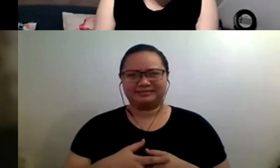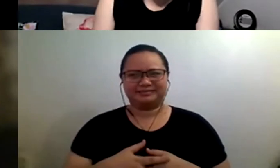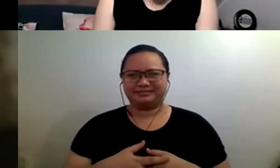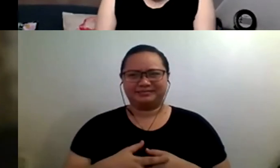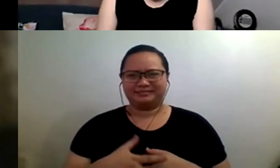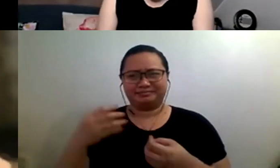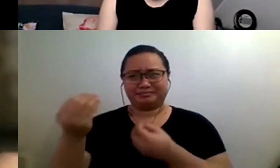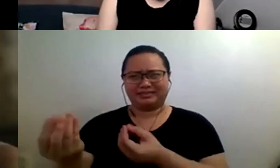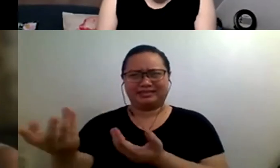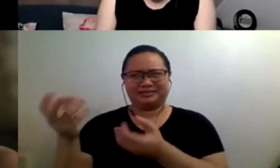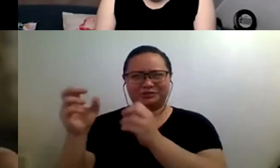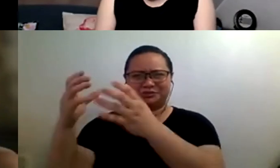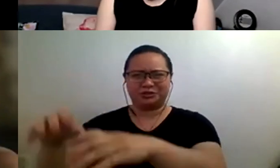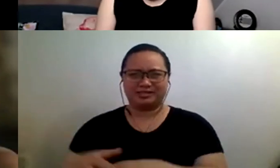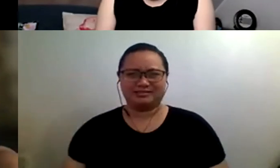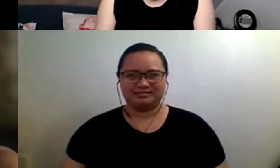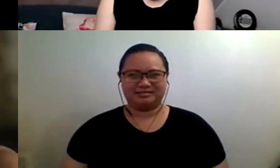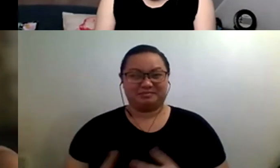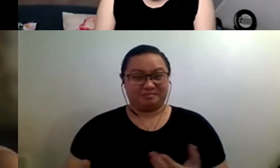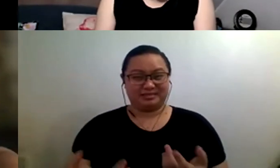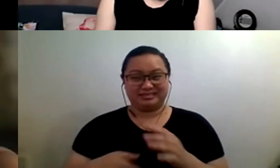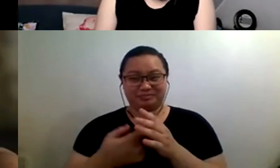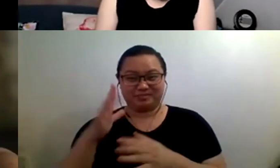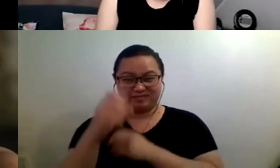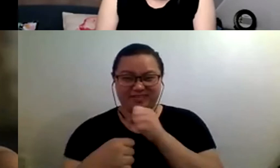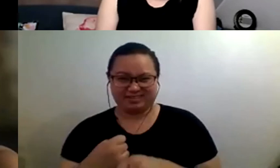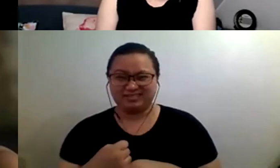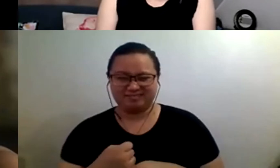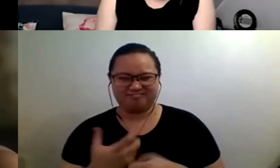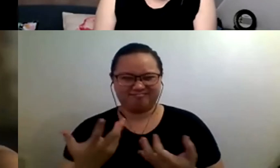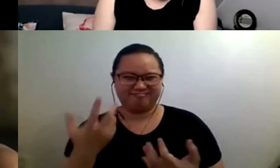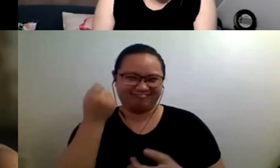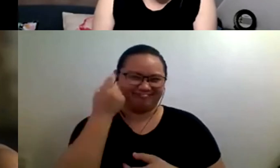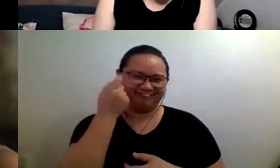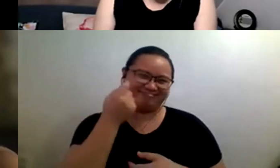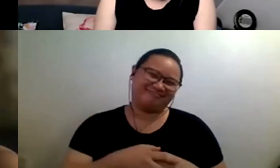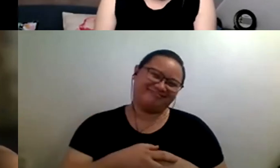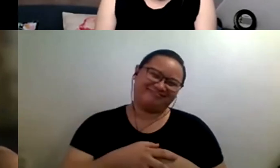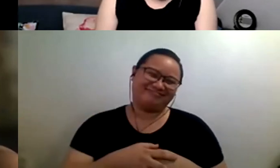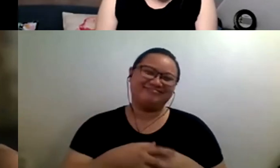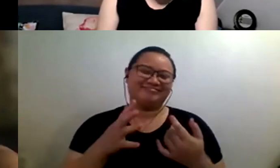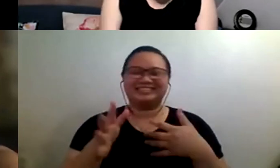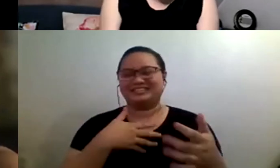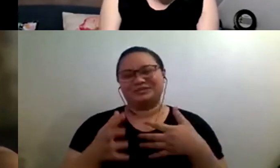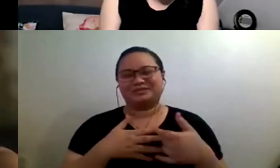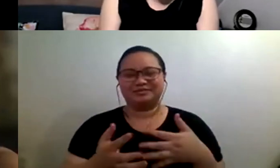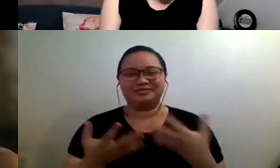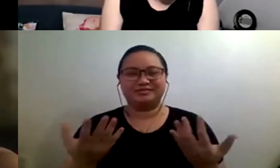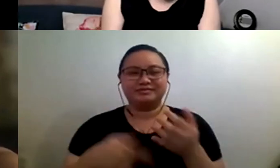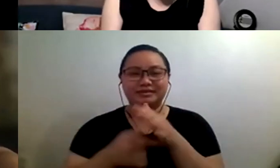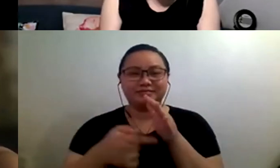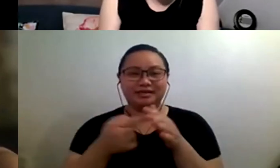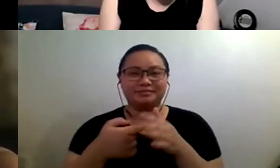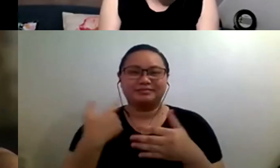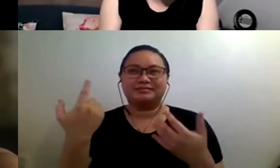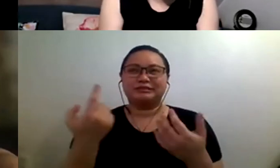na eh. Tagal. So, yun. Yun ang ibig sabihin. So, there comes a point where you stop